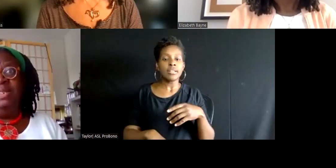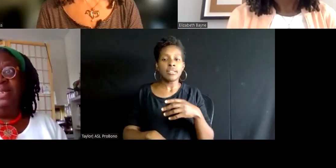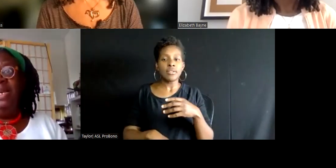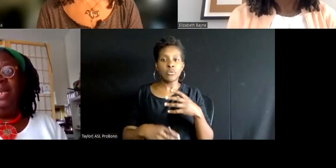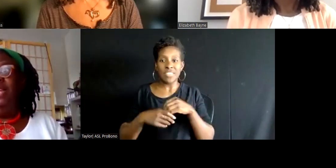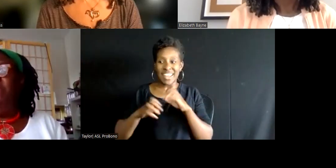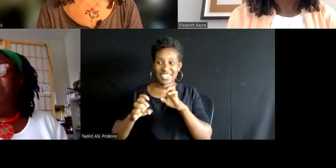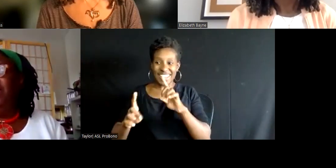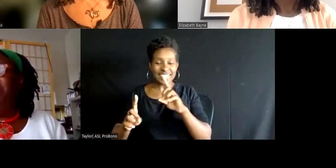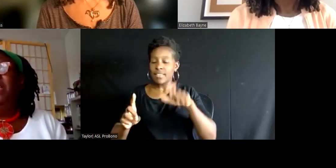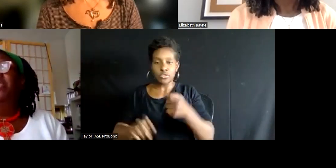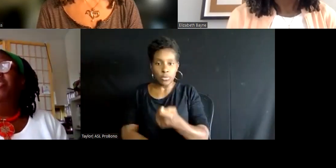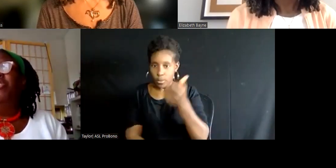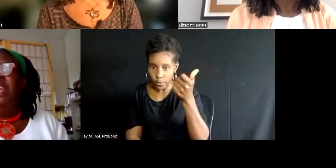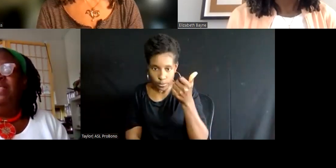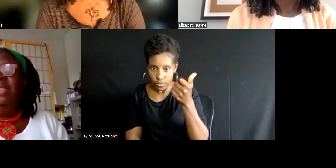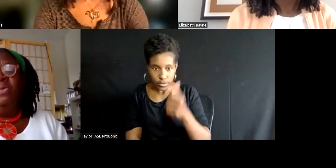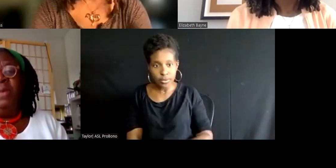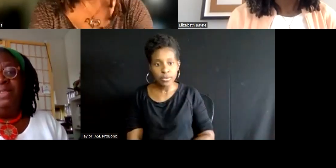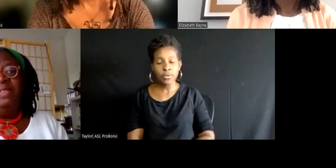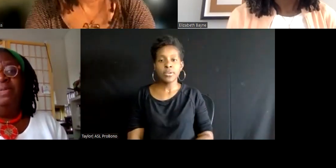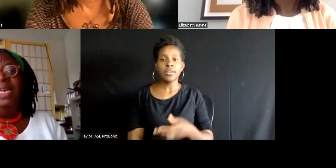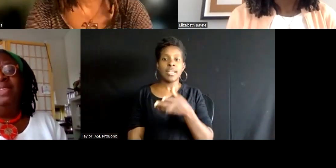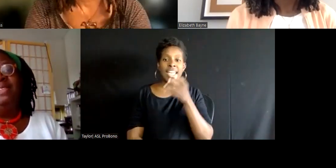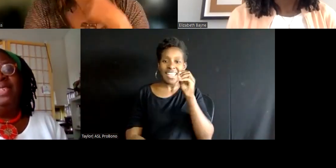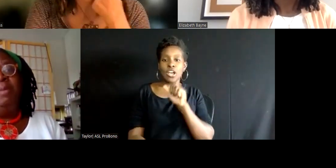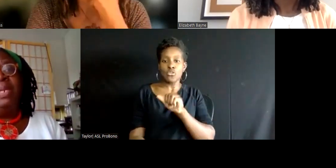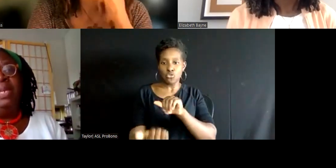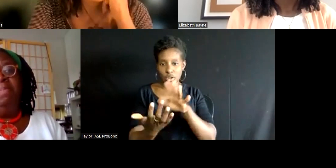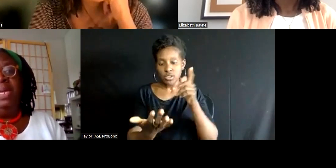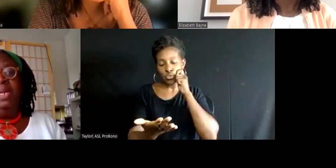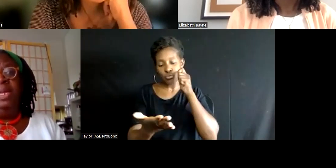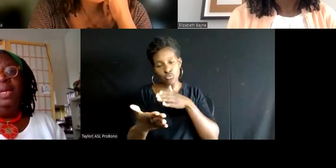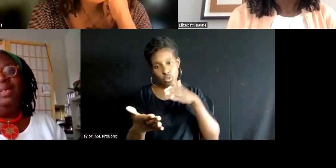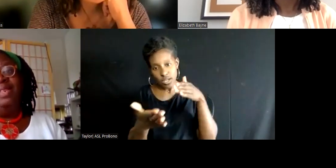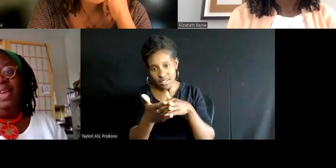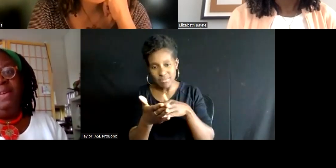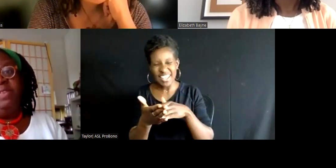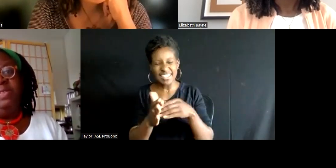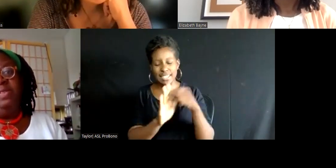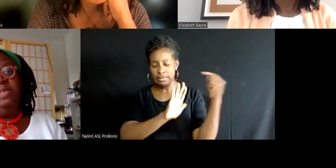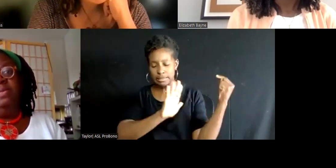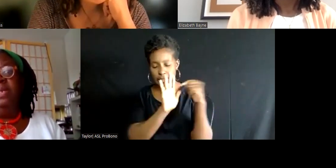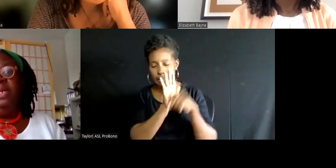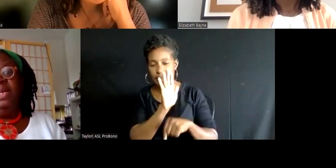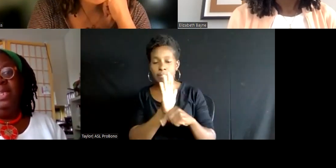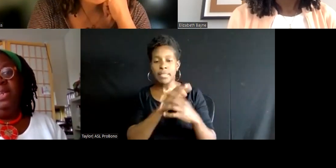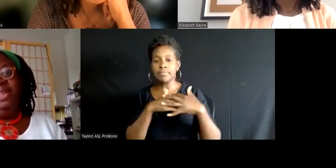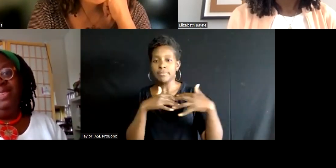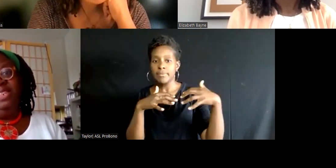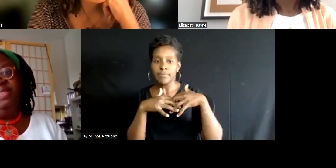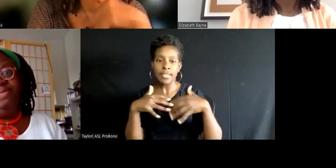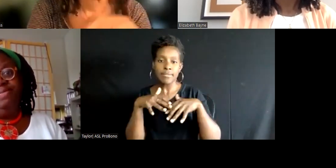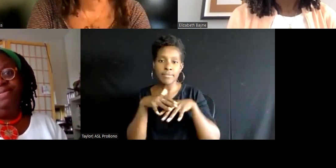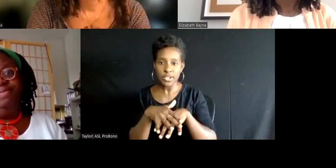to address, not even begin, but address the racism that is deeply embedded into every system in